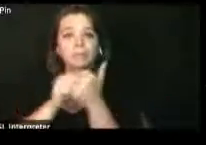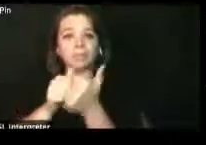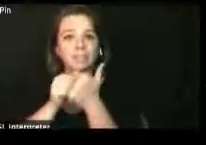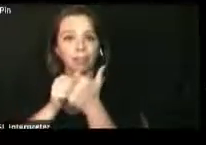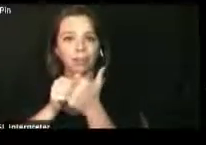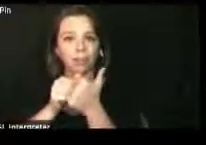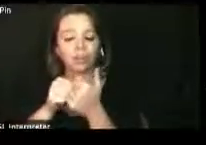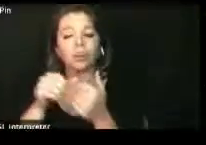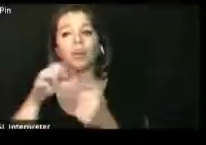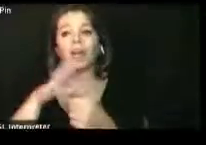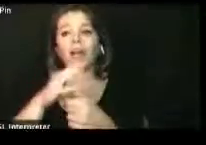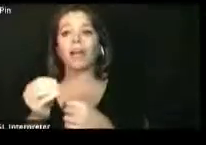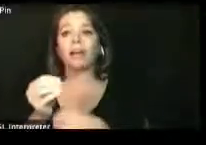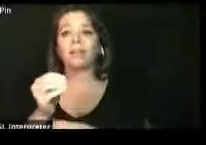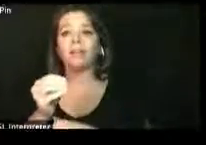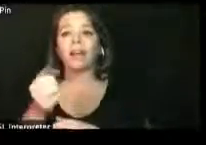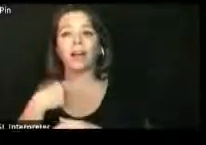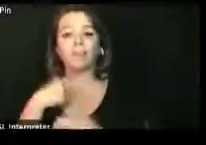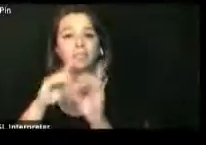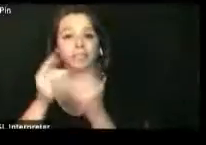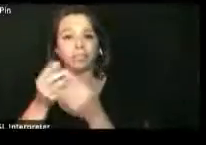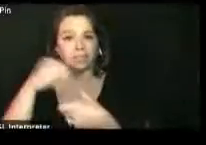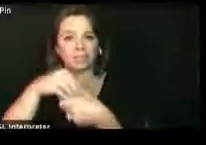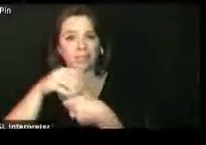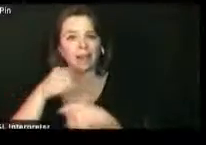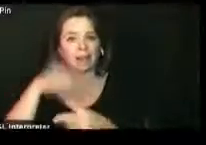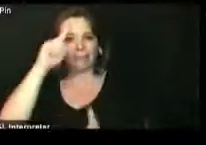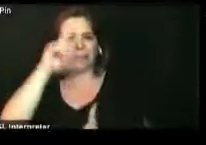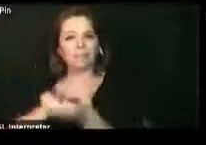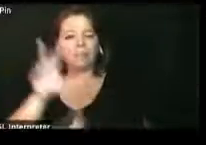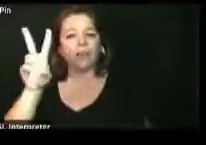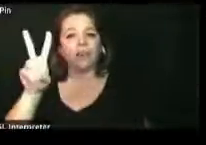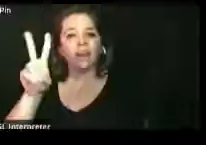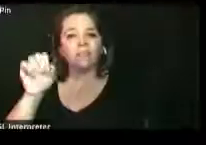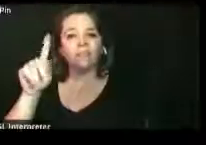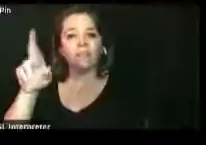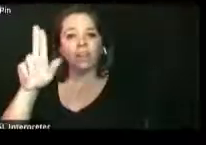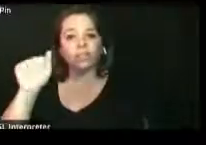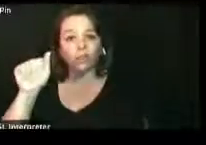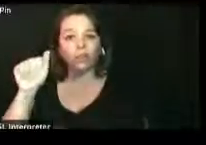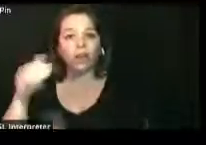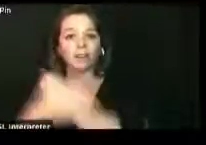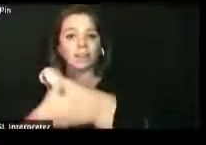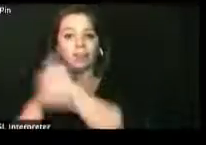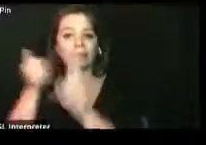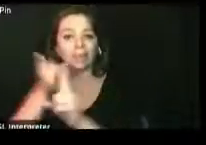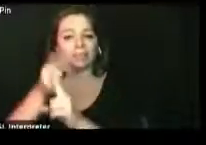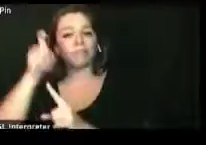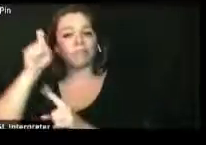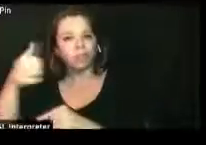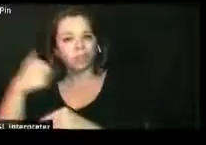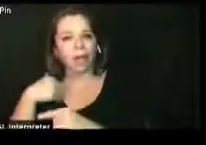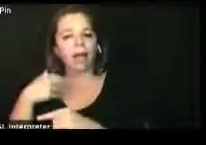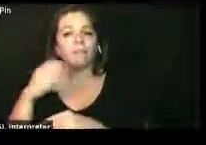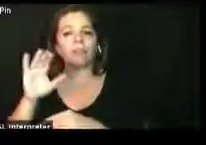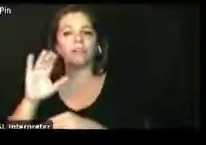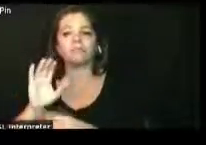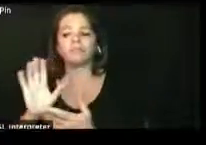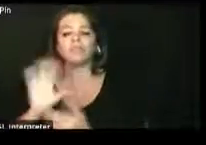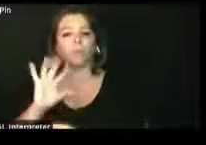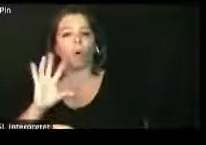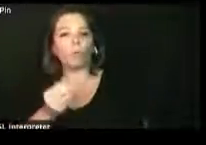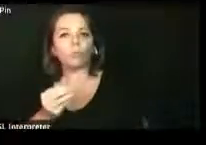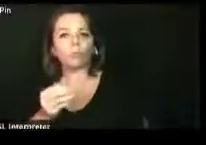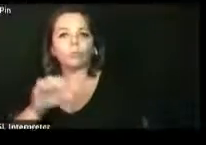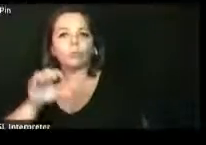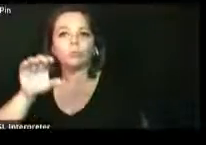that, I believe that Ventura County should also have their own Senate district and their own congressional district.